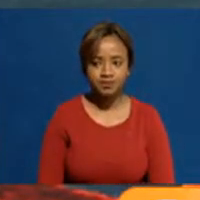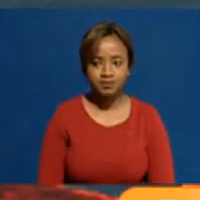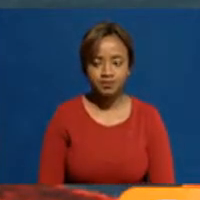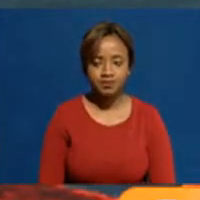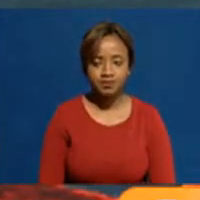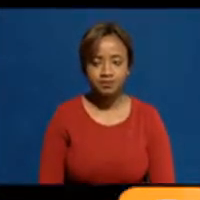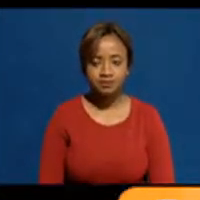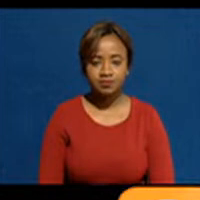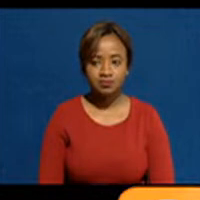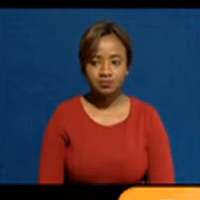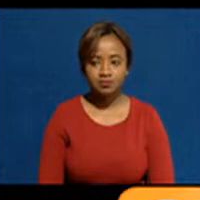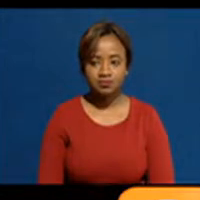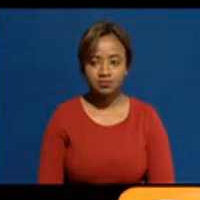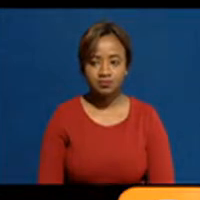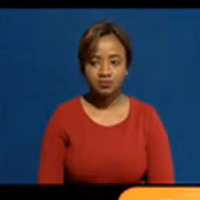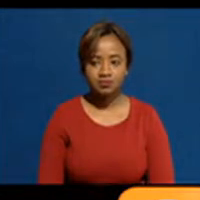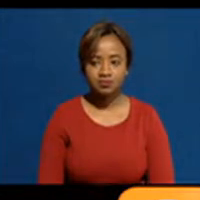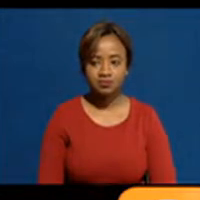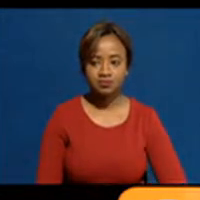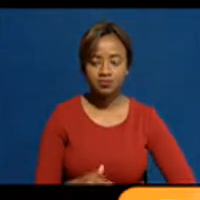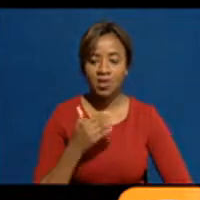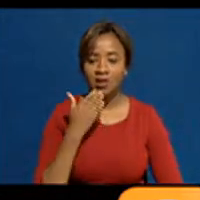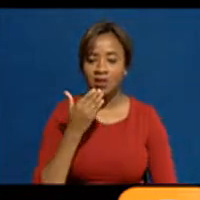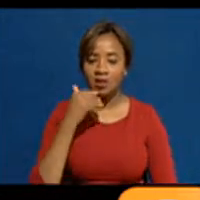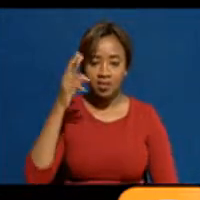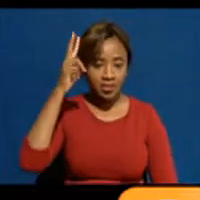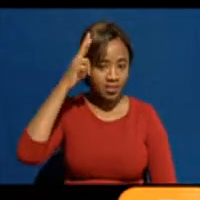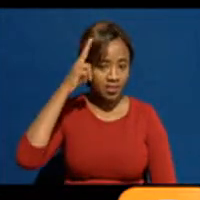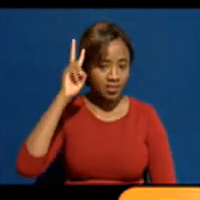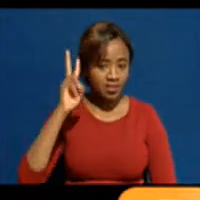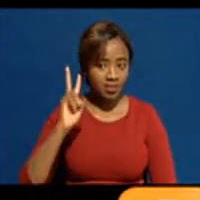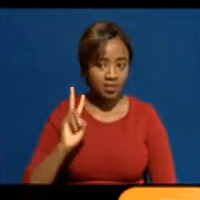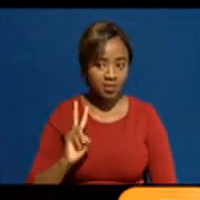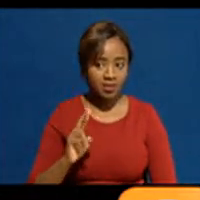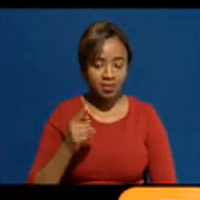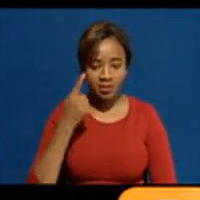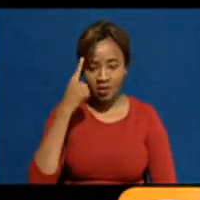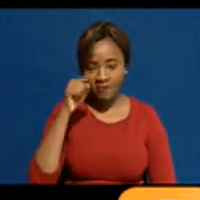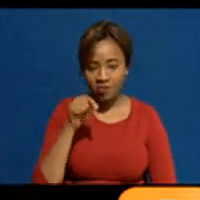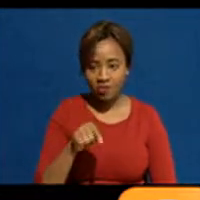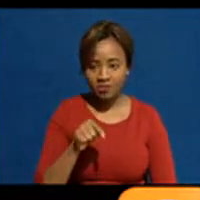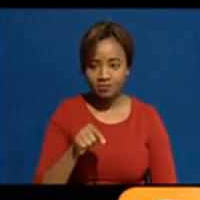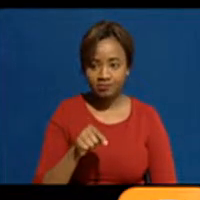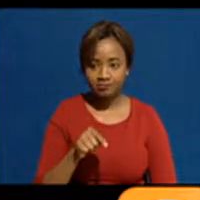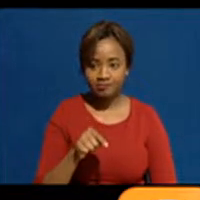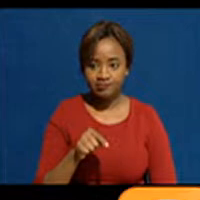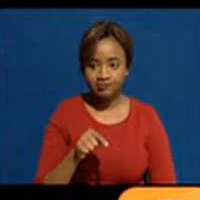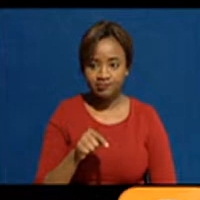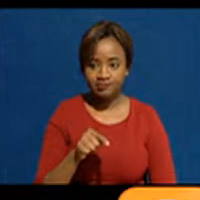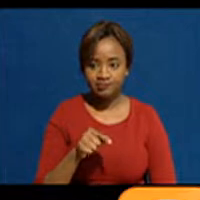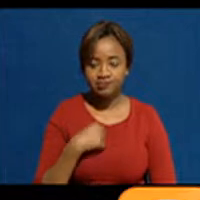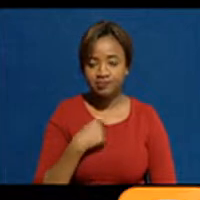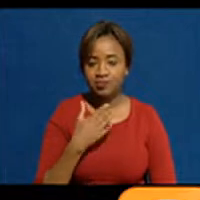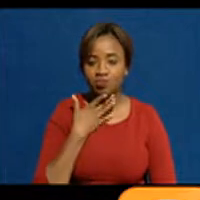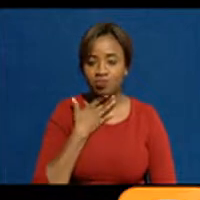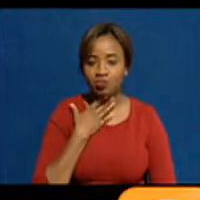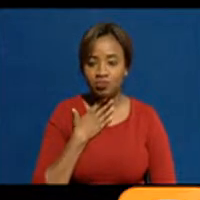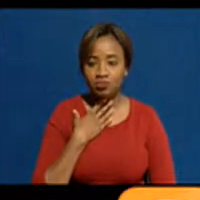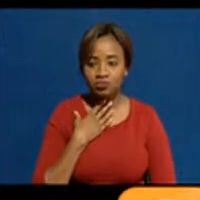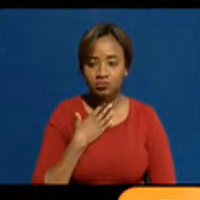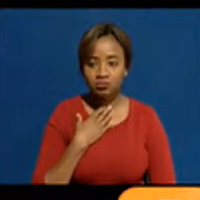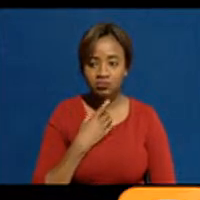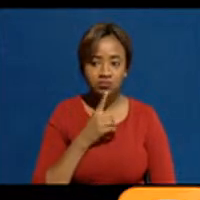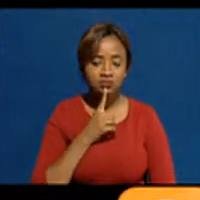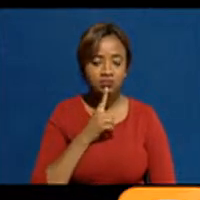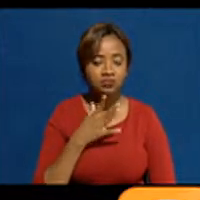Thank you, Vicky, for this. I just want to say that in terms